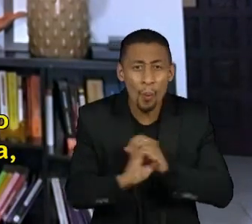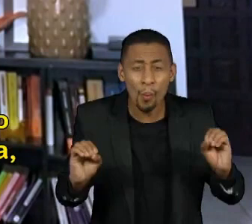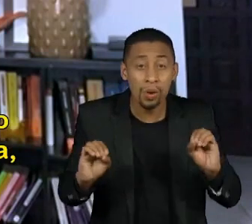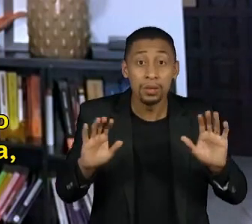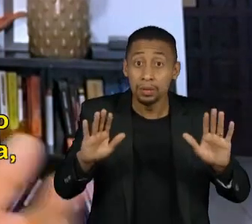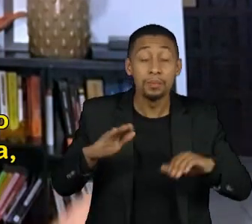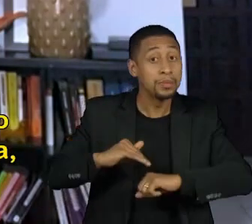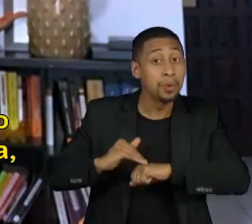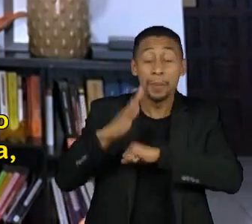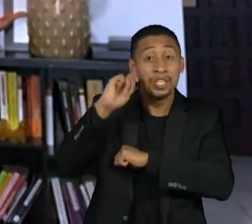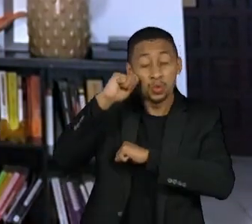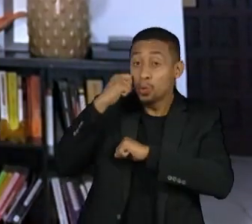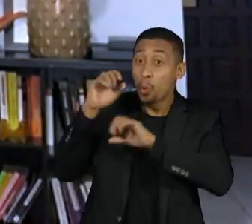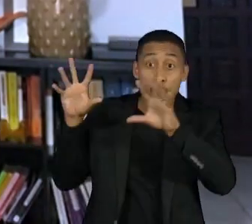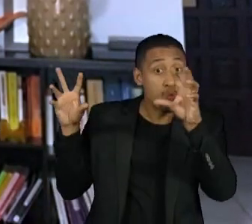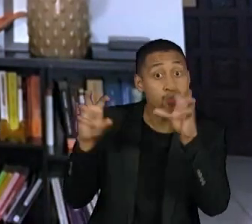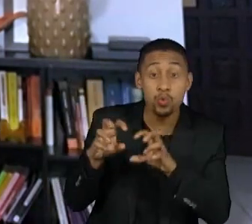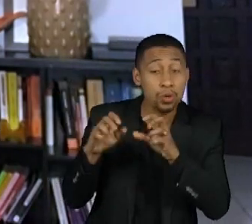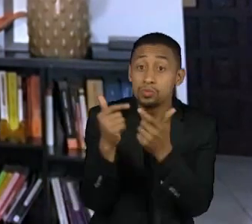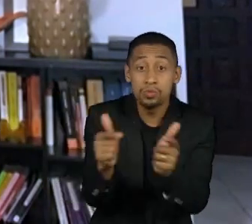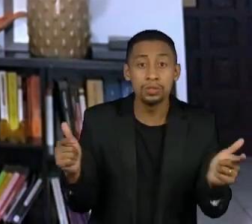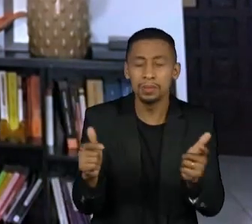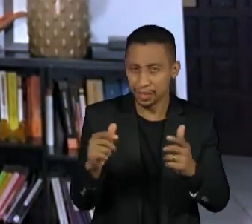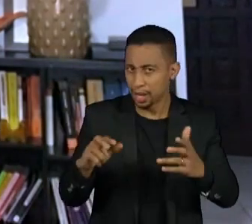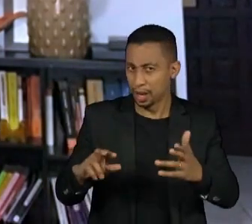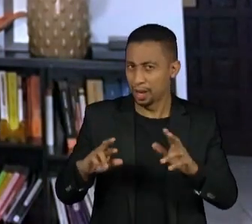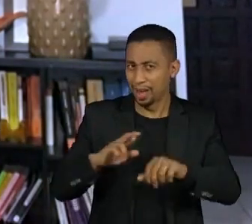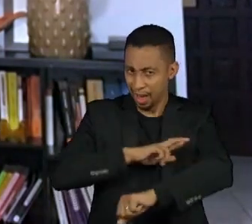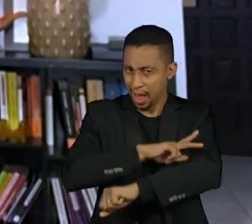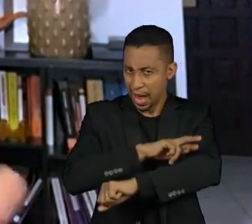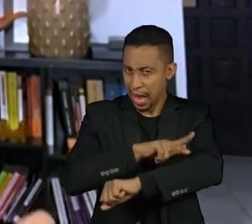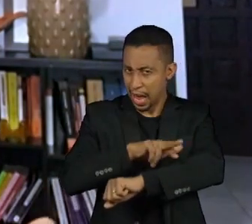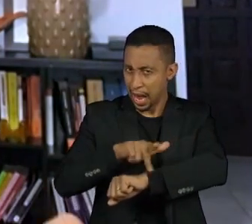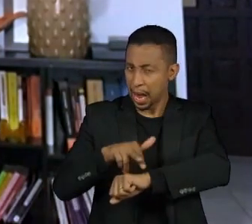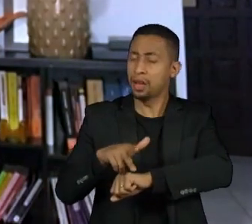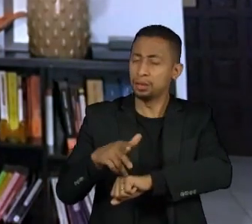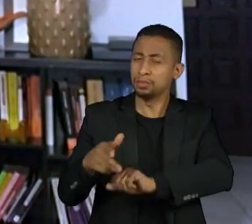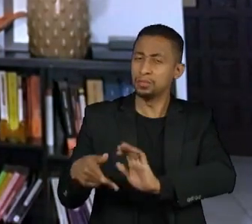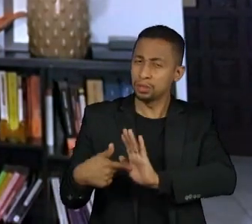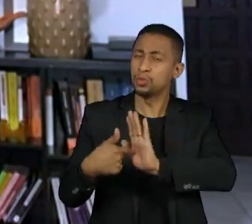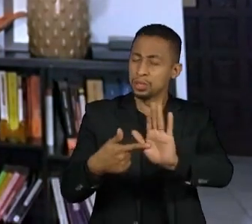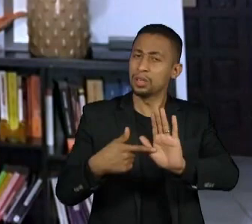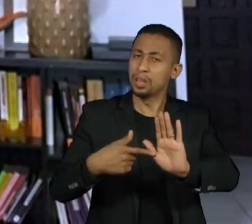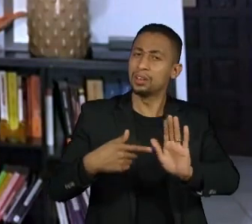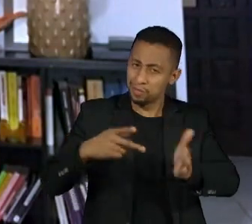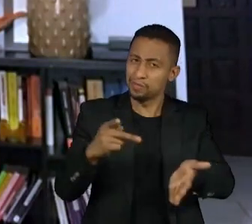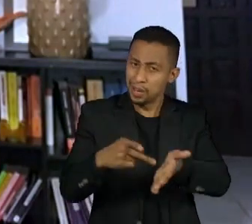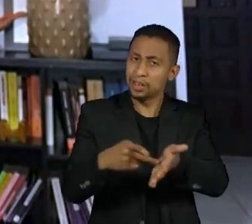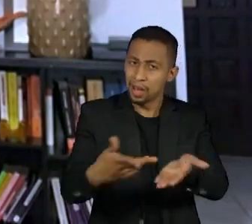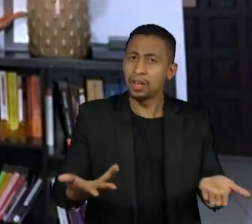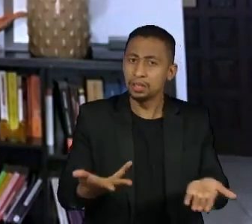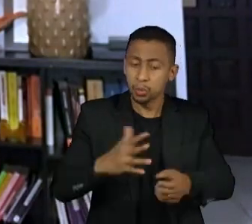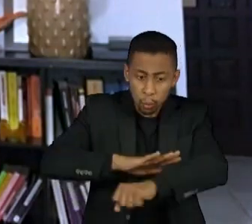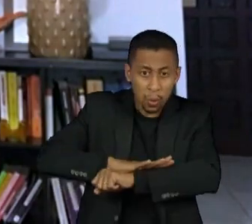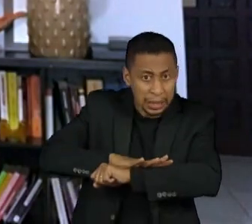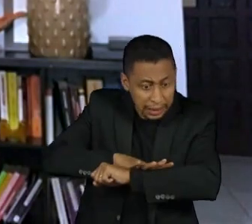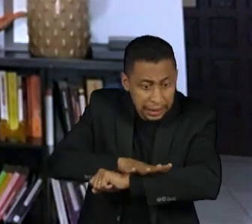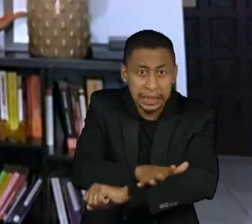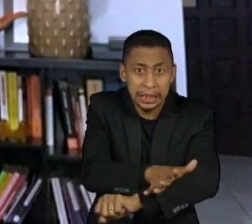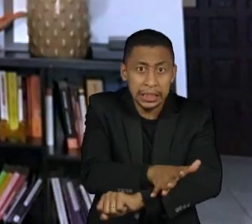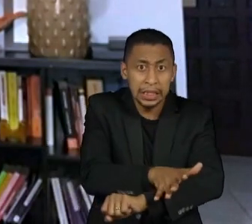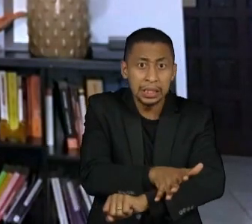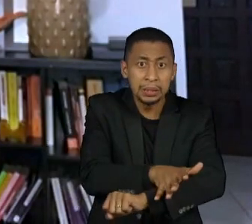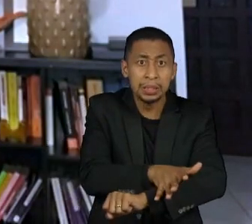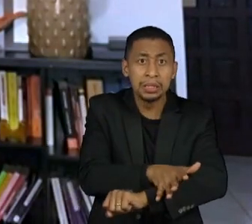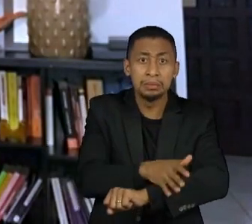because when we talk about race, I think we also should, be very honest and open and talk about how much